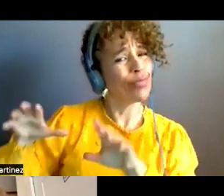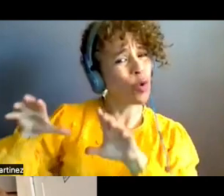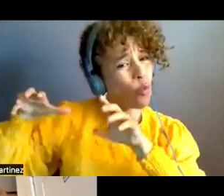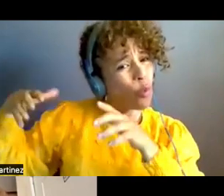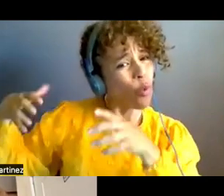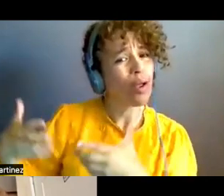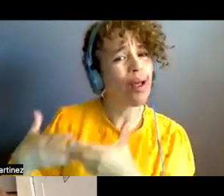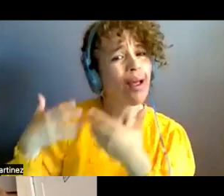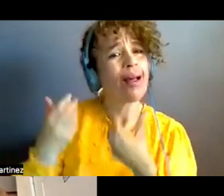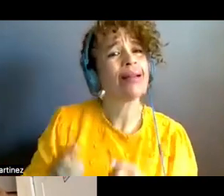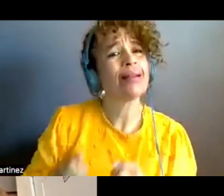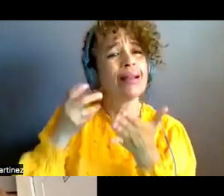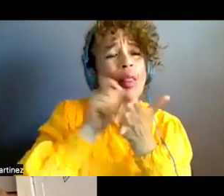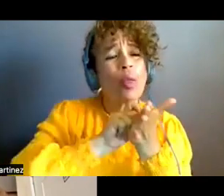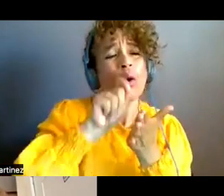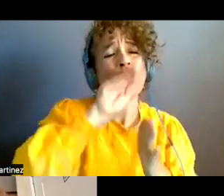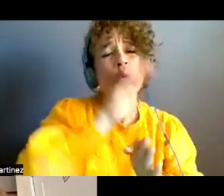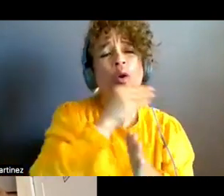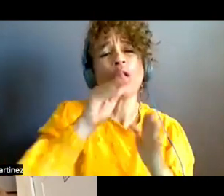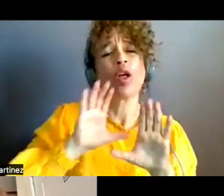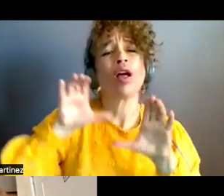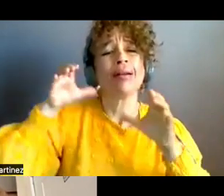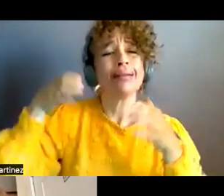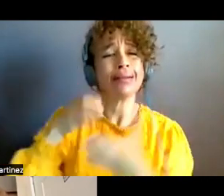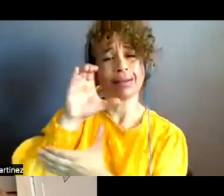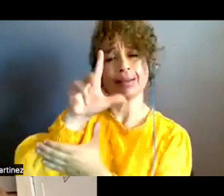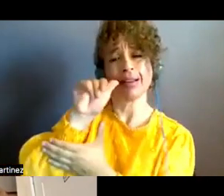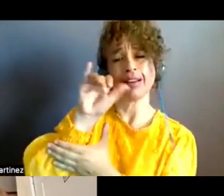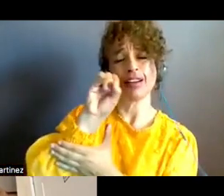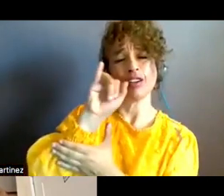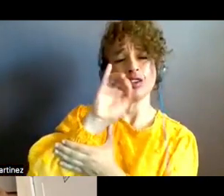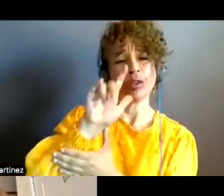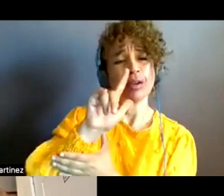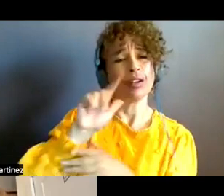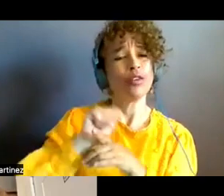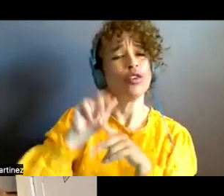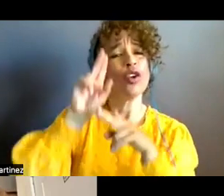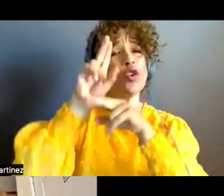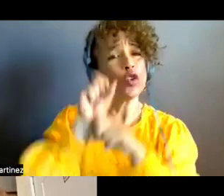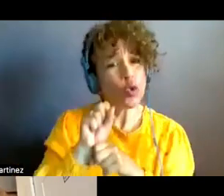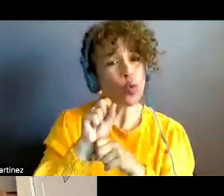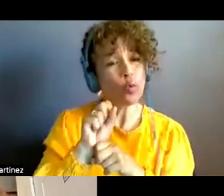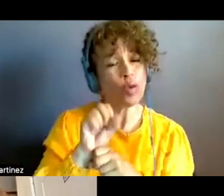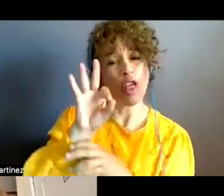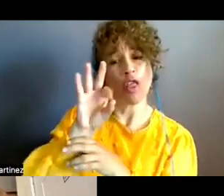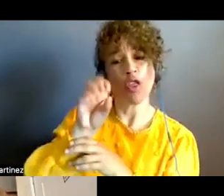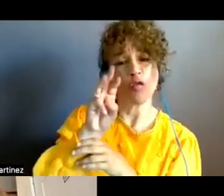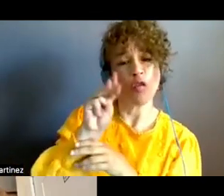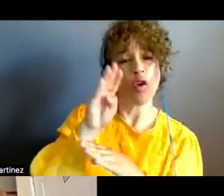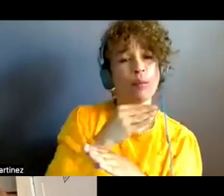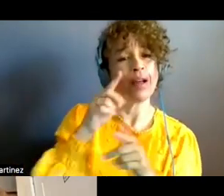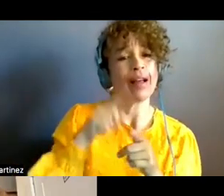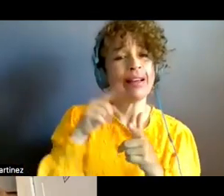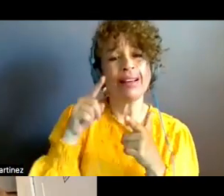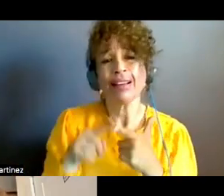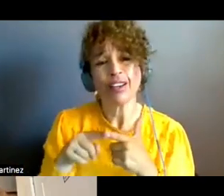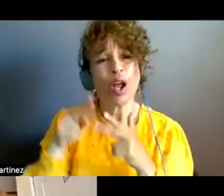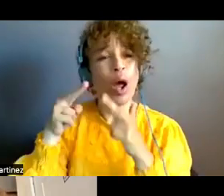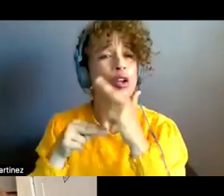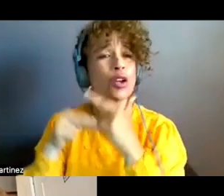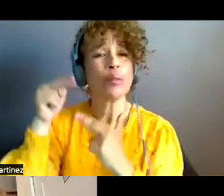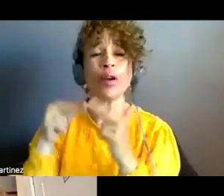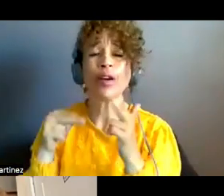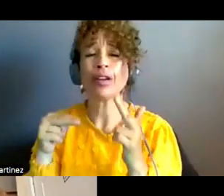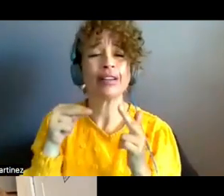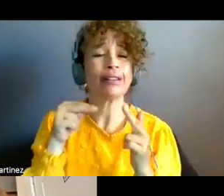how many composers from around the world who are classically trained can use those forms, but then fill them with all this content